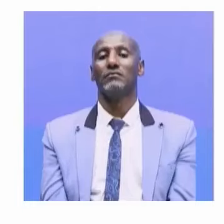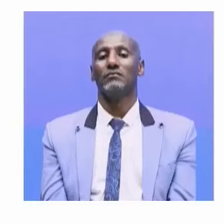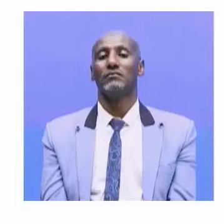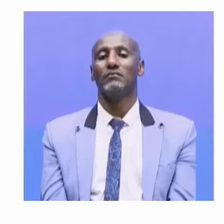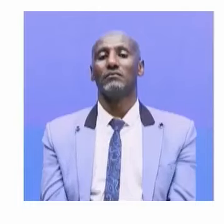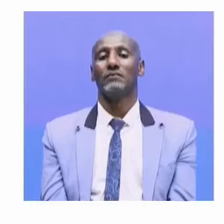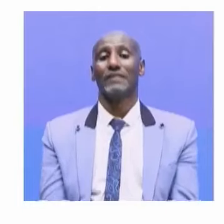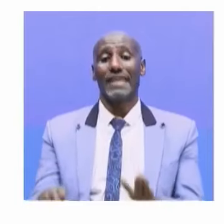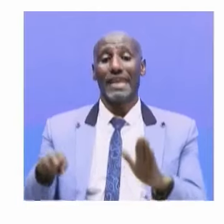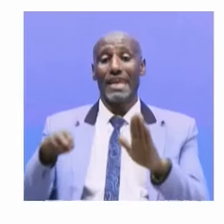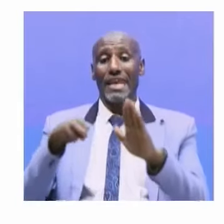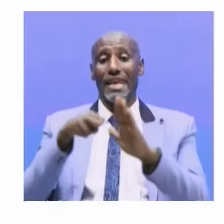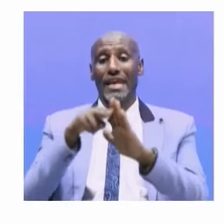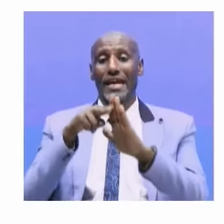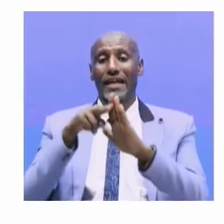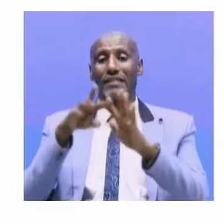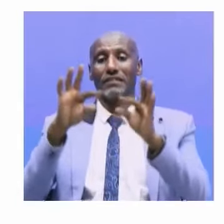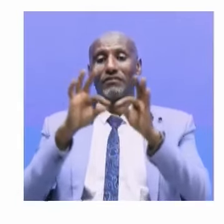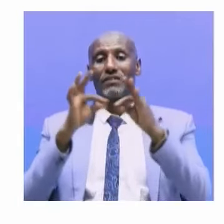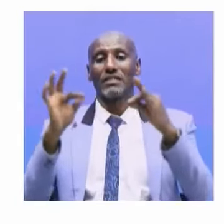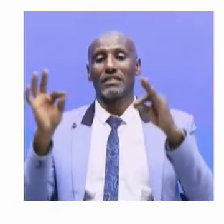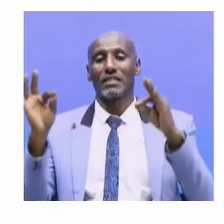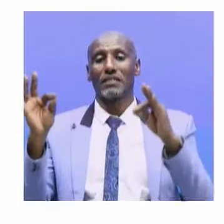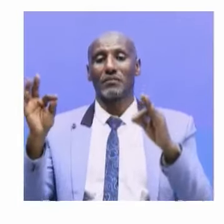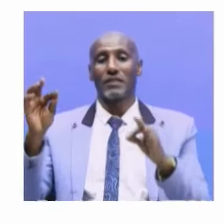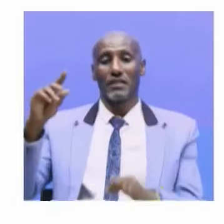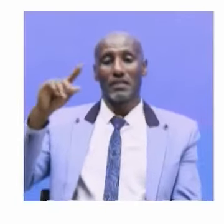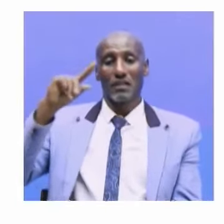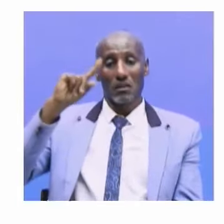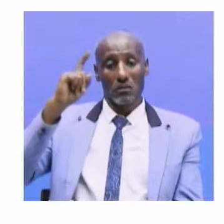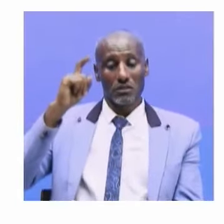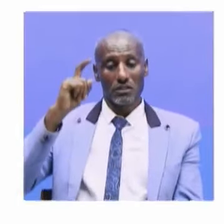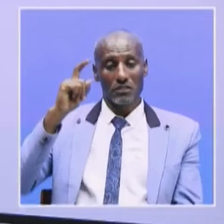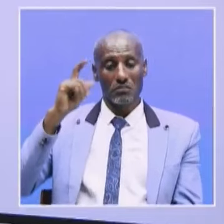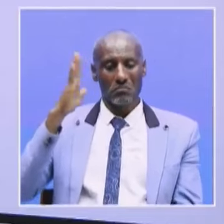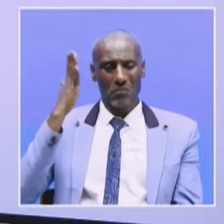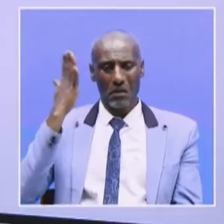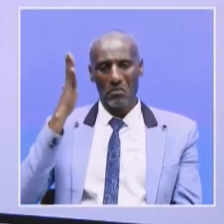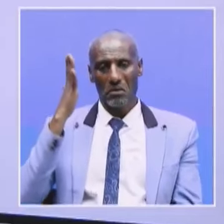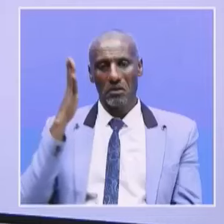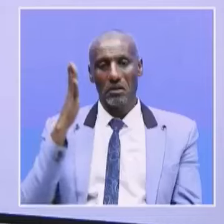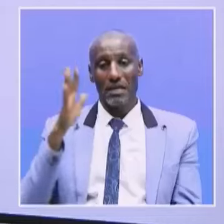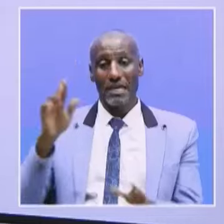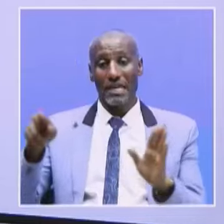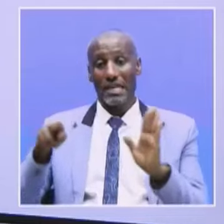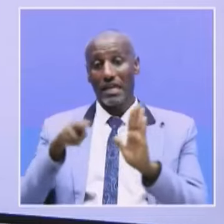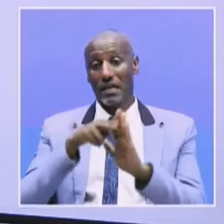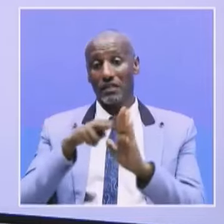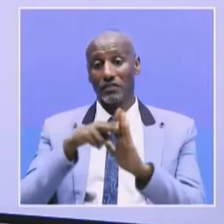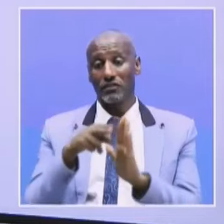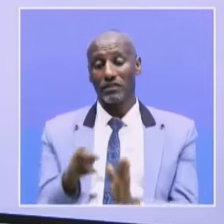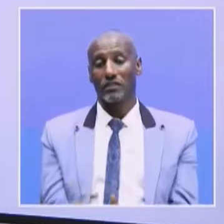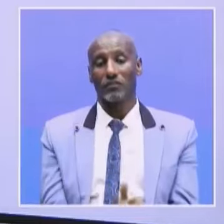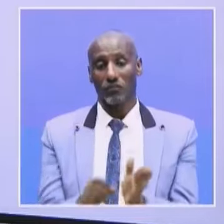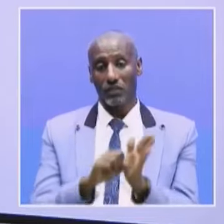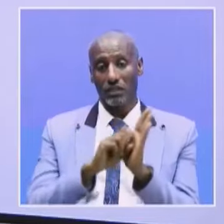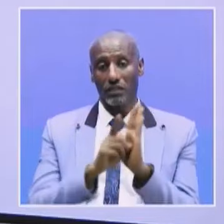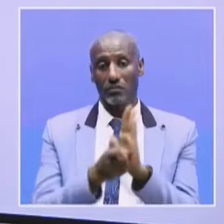Negative statement. Or question, it's maybe, but it is negative. So I'll show you. For